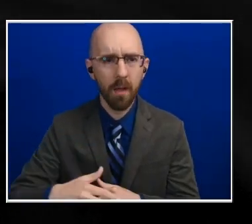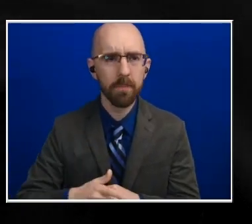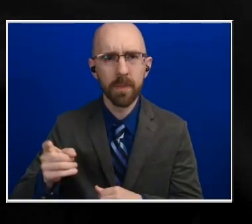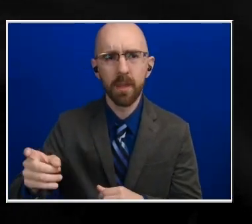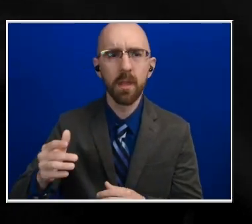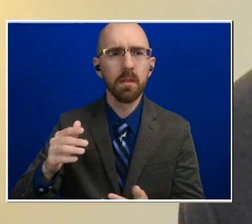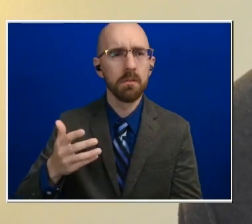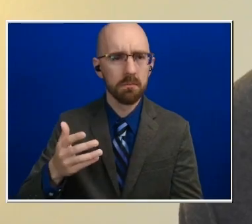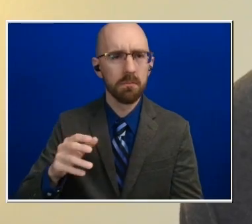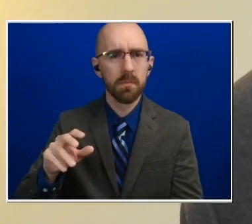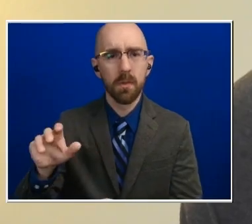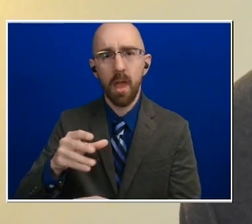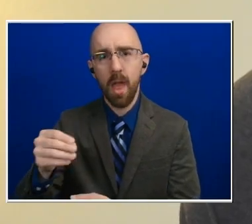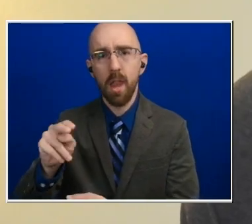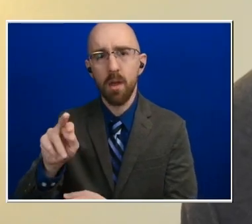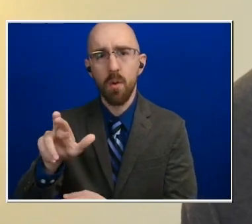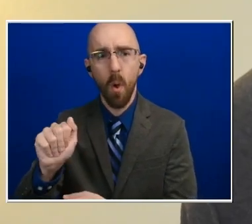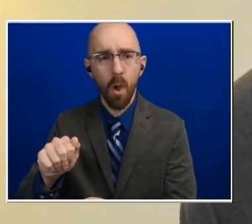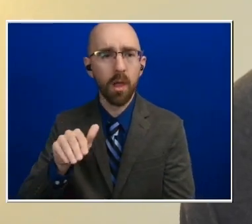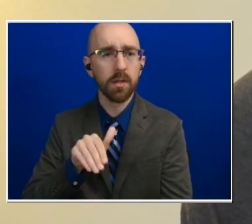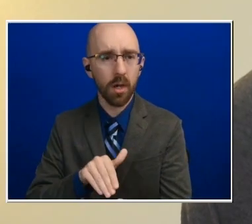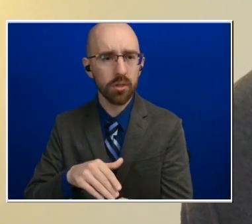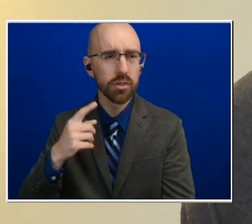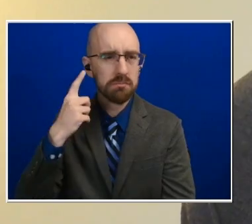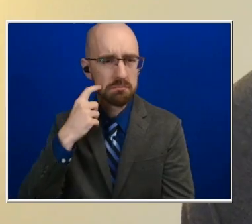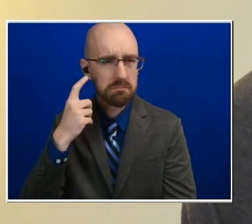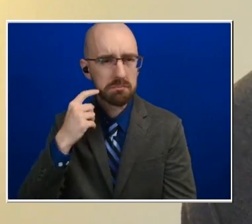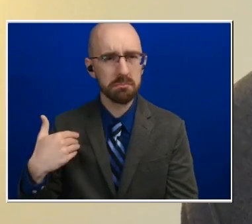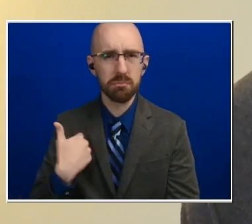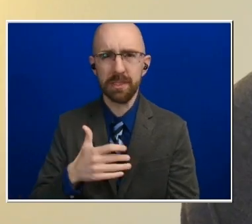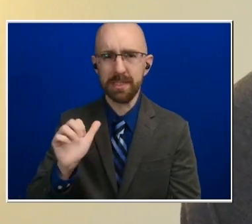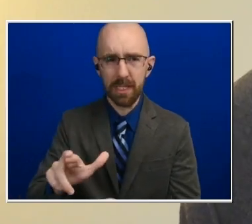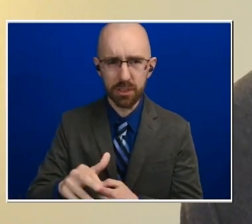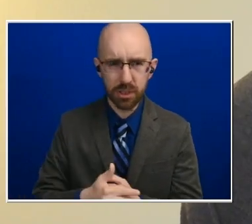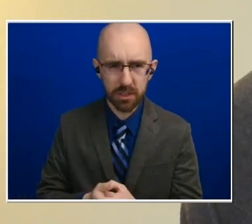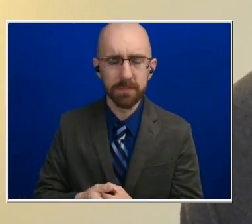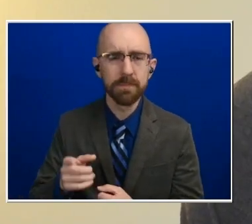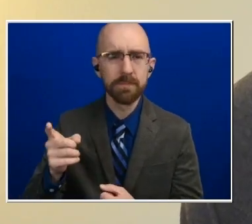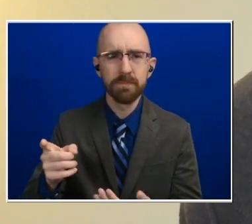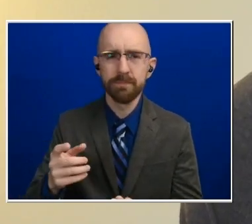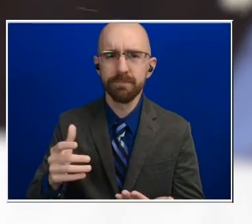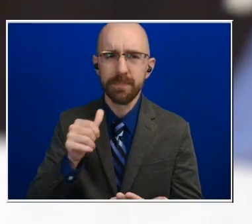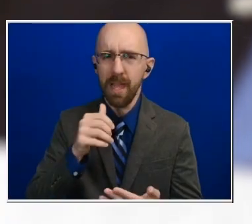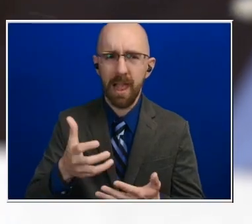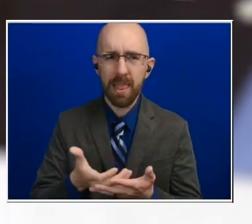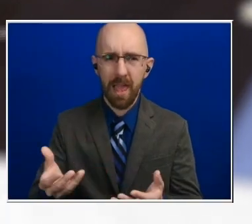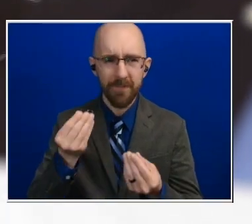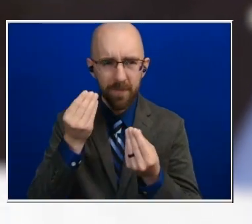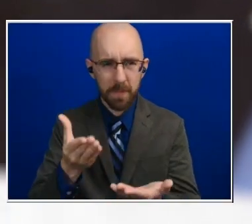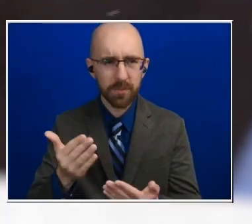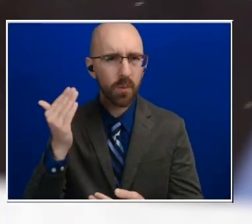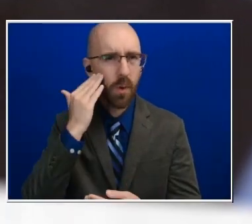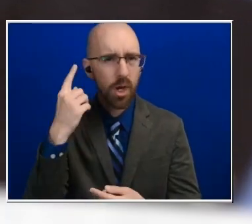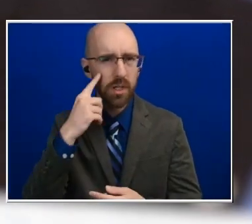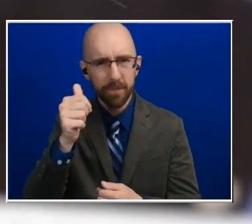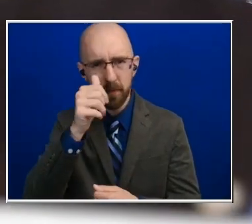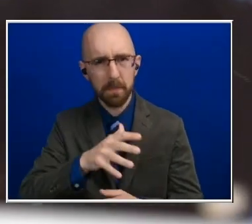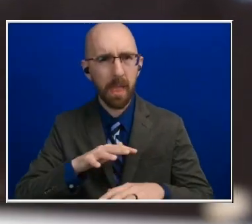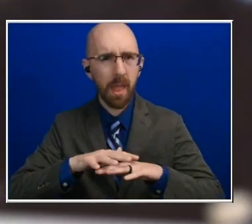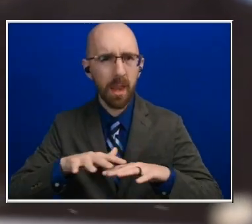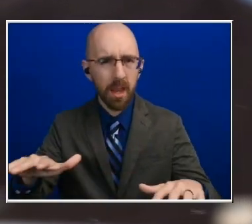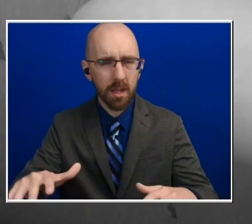suspected breast cancer. Being a male, there was just not a lot of information and awareness for men. But as the years went on, Bret